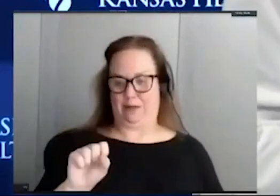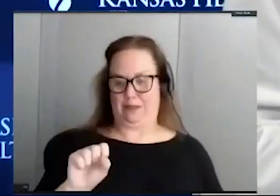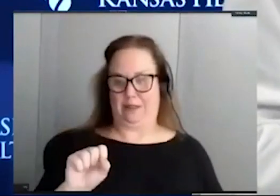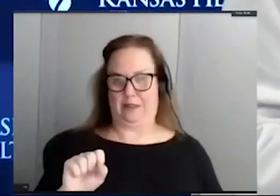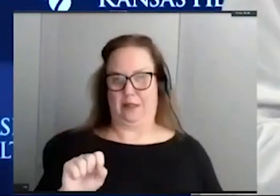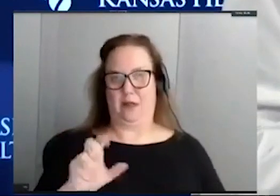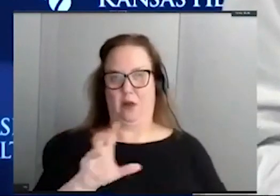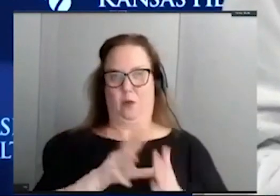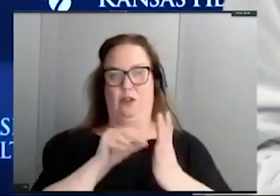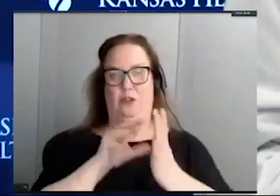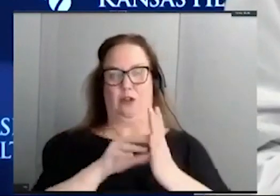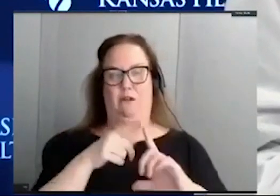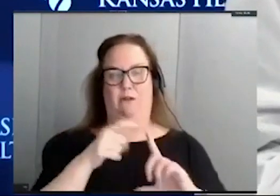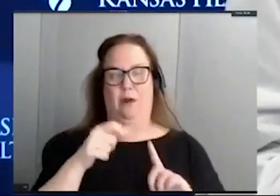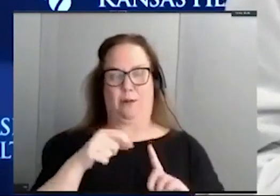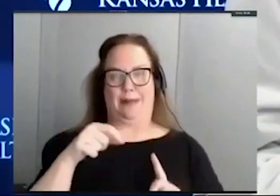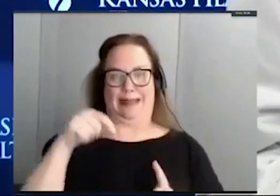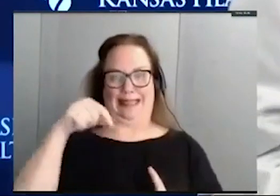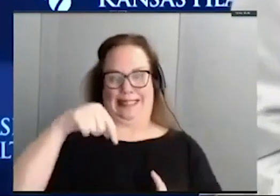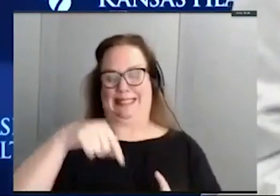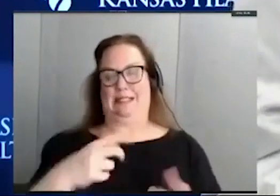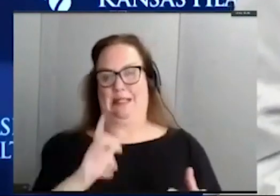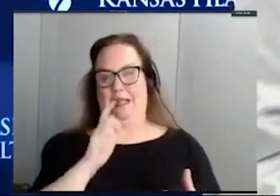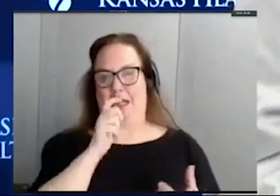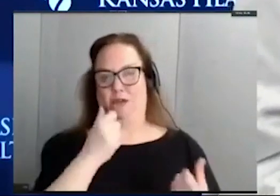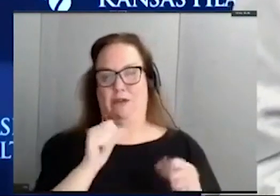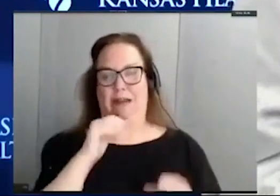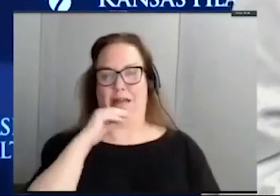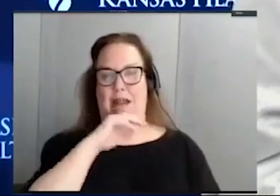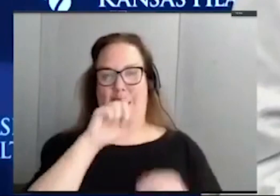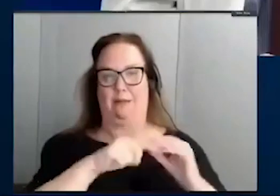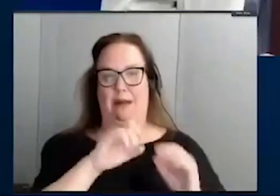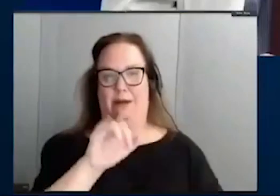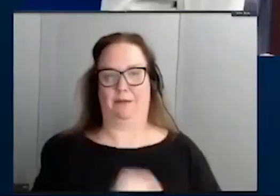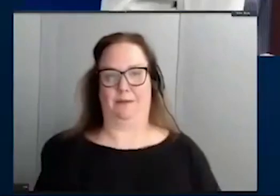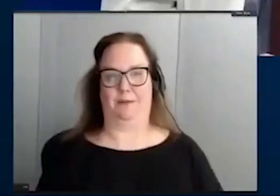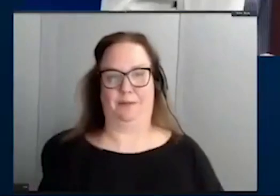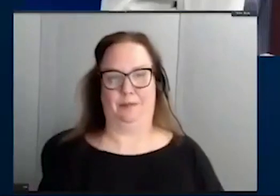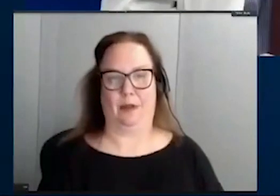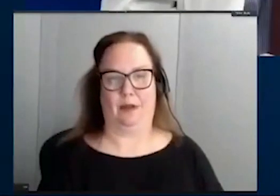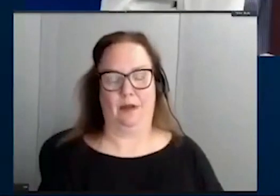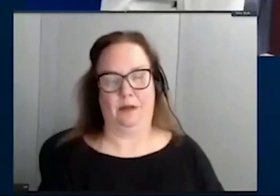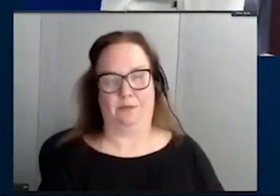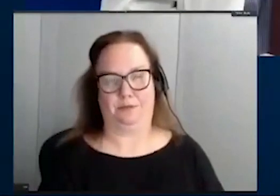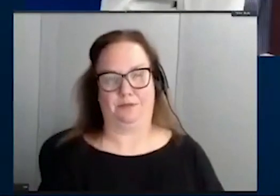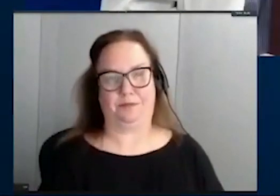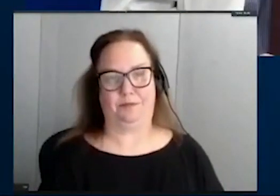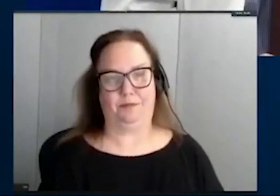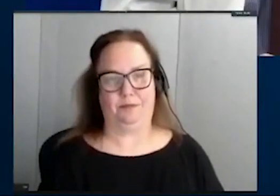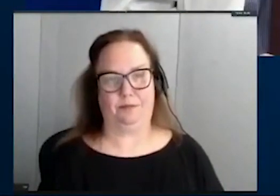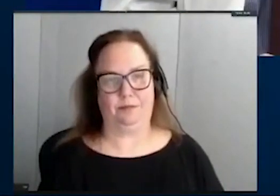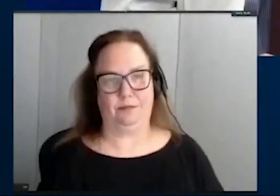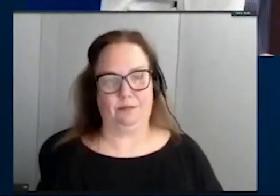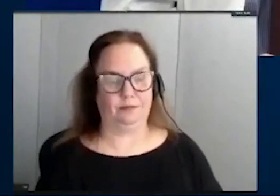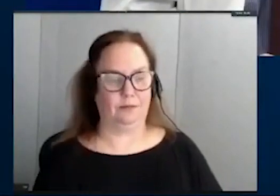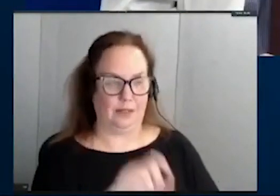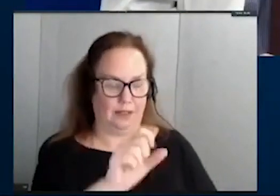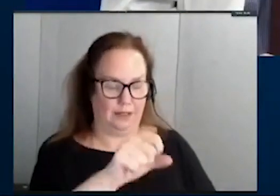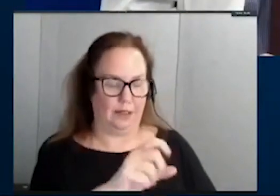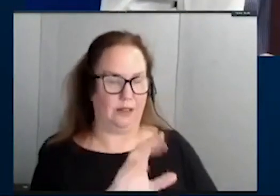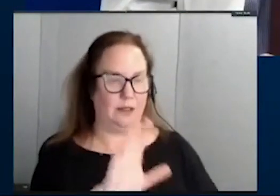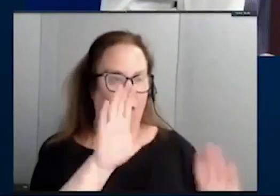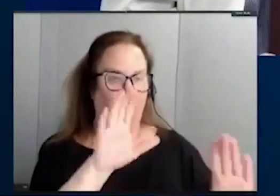from this as opposed to trying to lie about it. Dr. Hawkinson. Yeah, and I think Dr. Stites brings up a great point there about